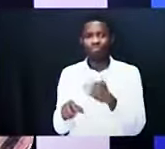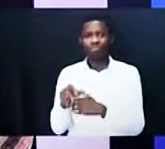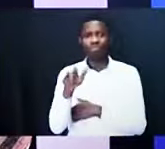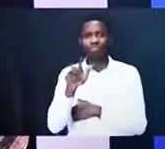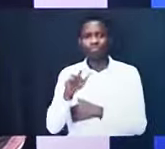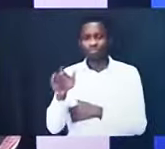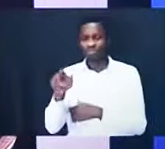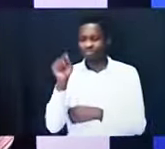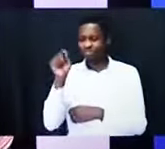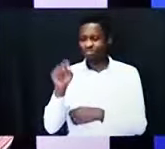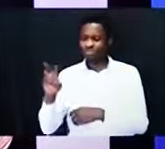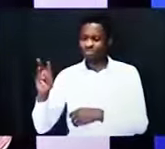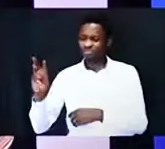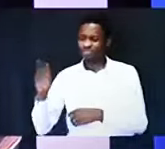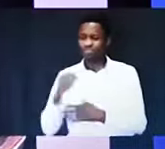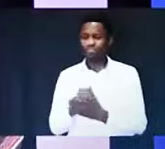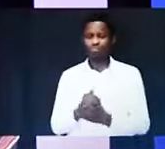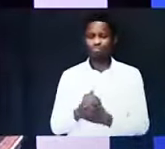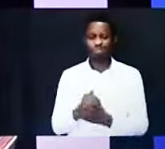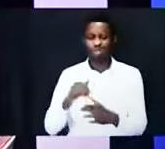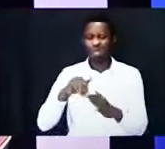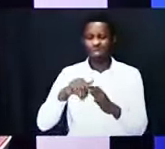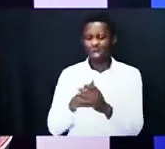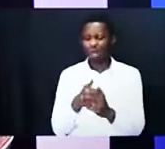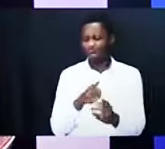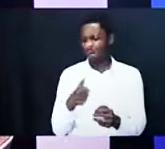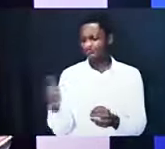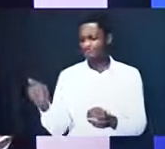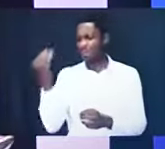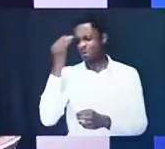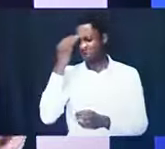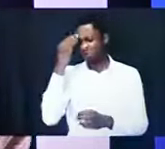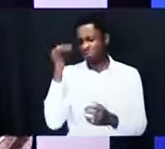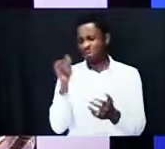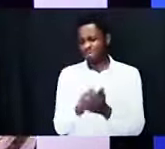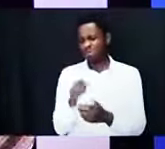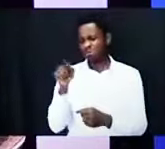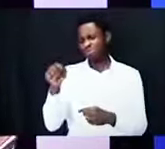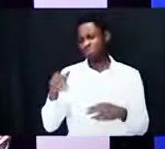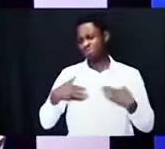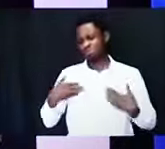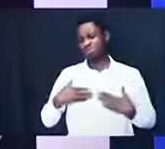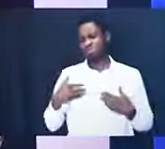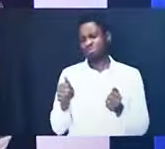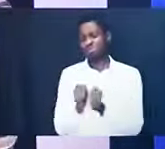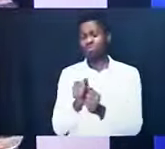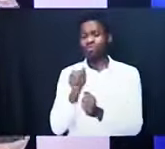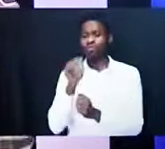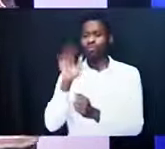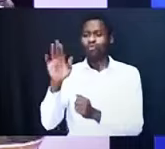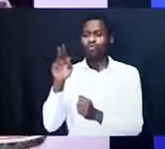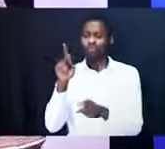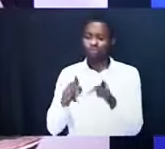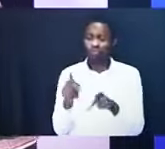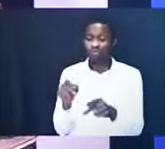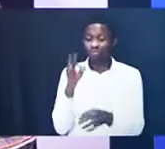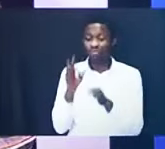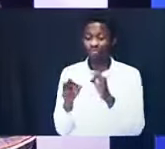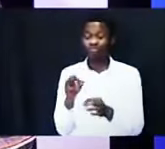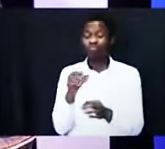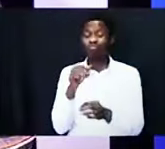know that you are pleased with me and with your people unless you go with